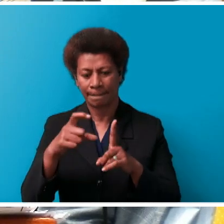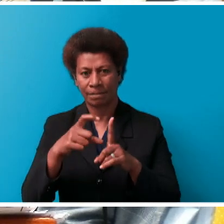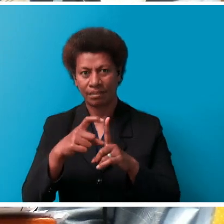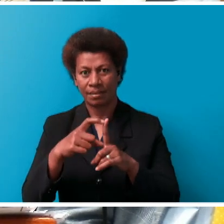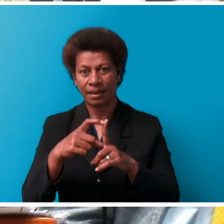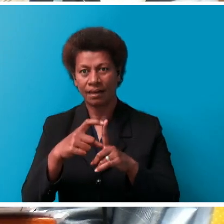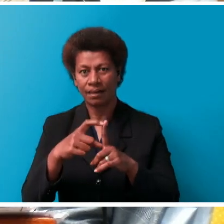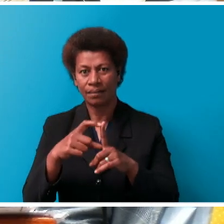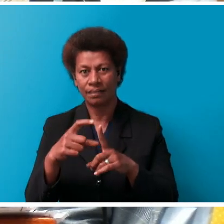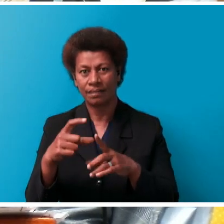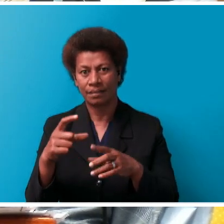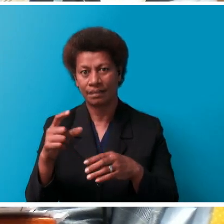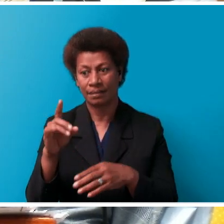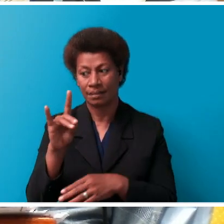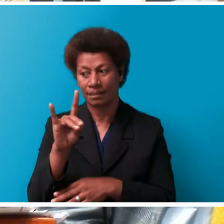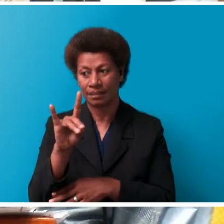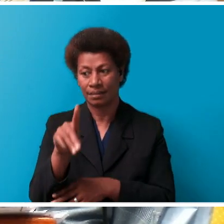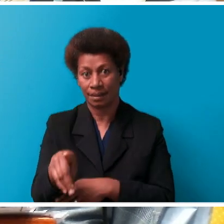system. So this